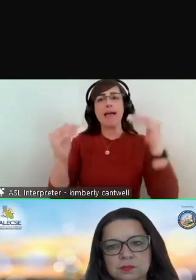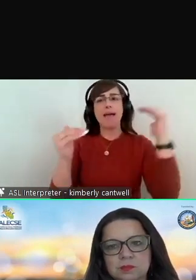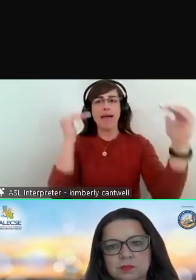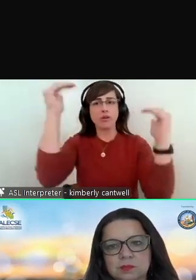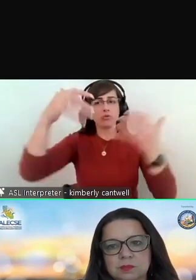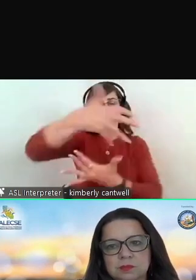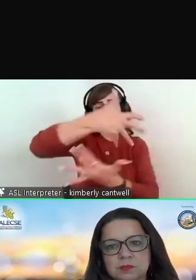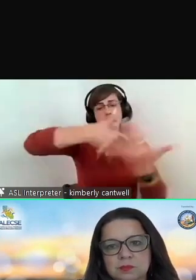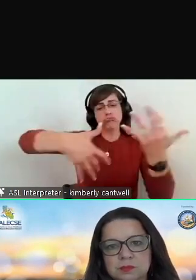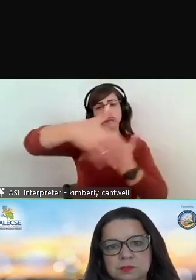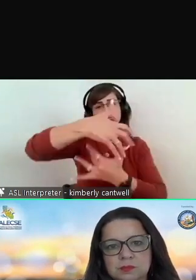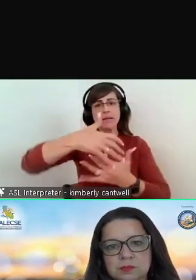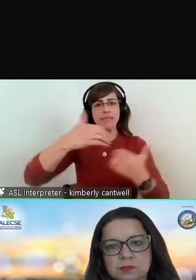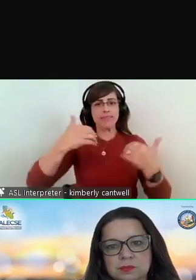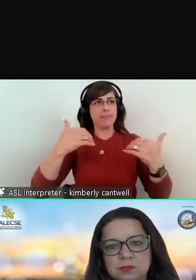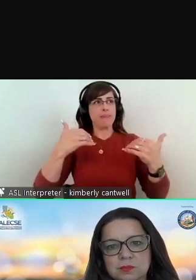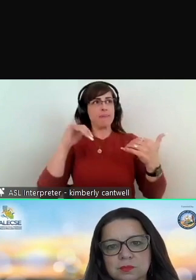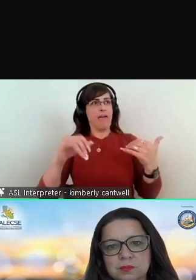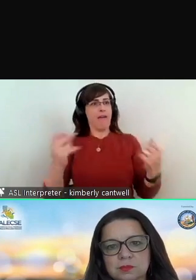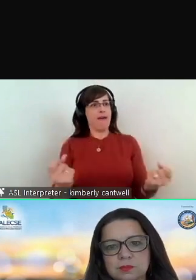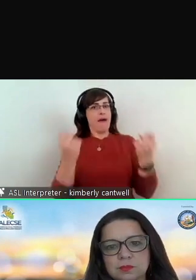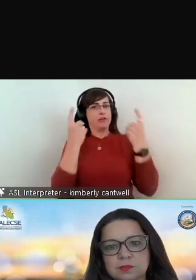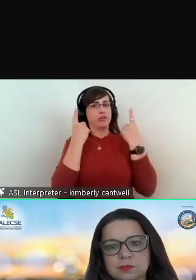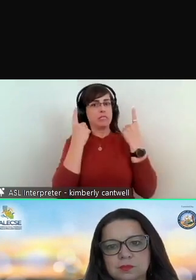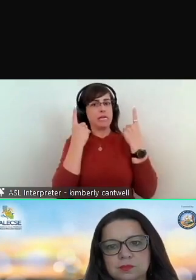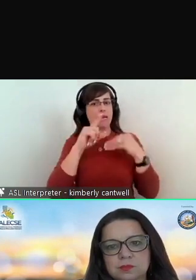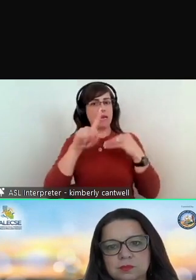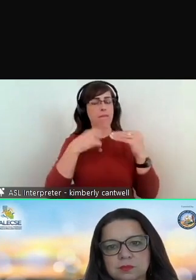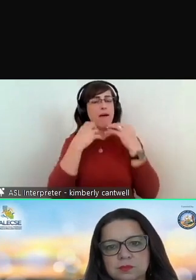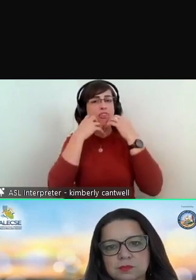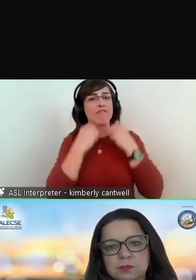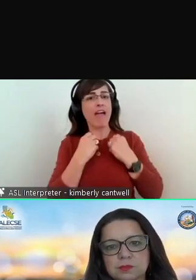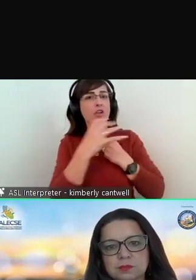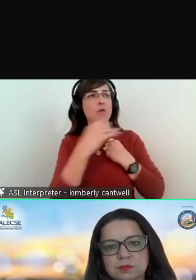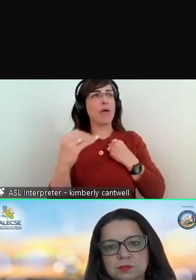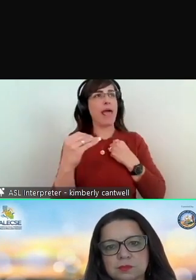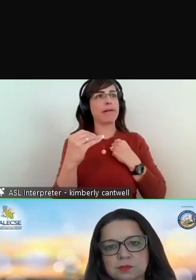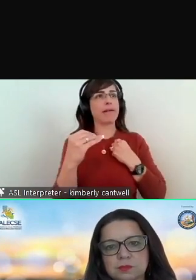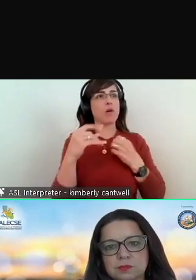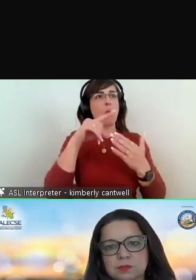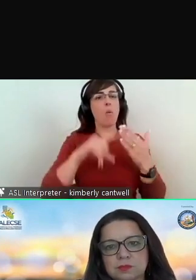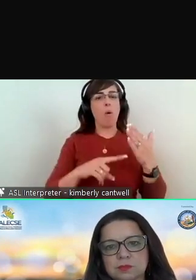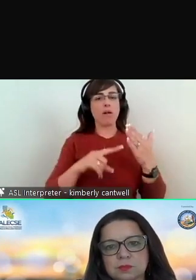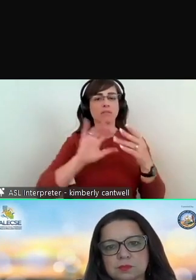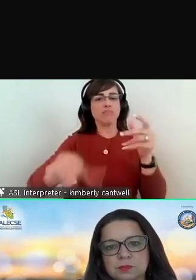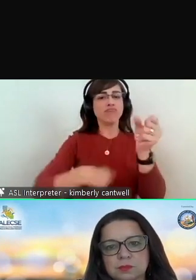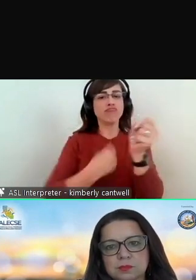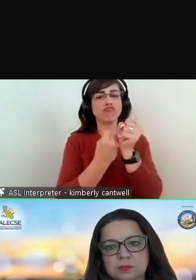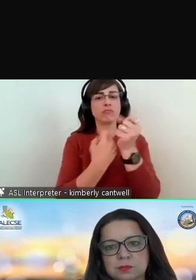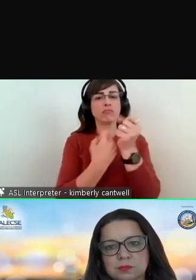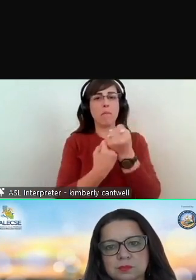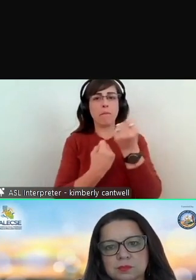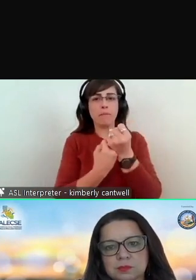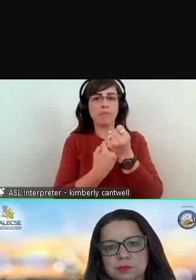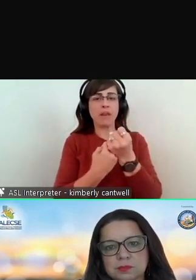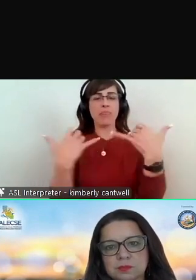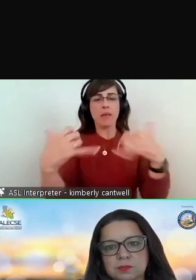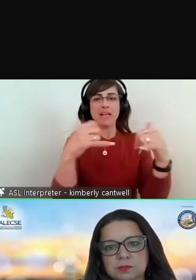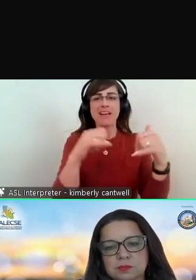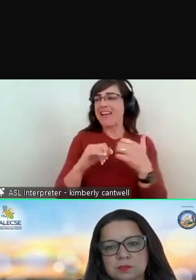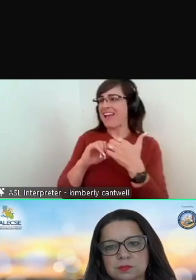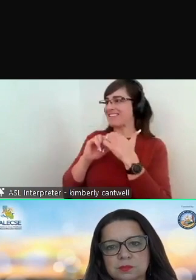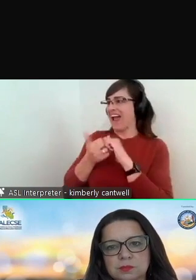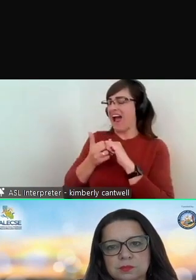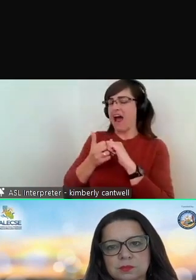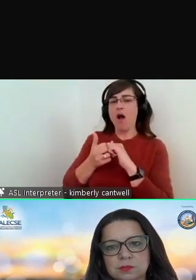around them who have an understanding about the value and kind of what's lying behind their play. It's how they